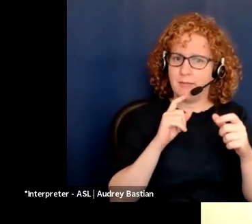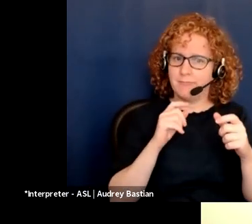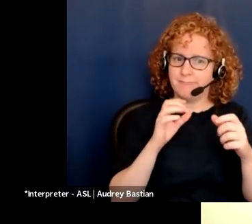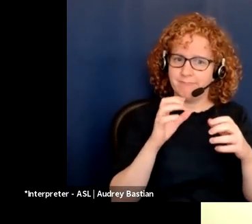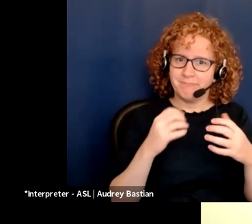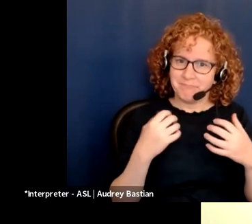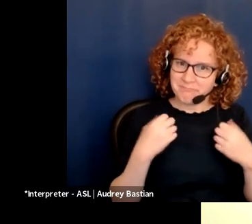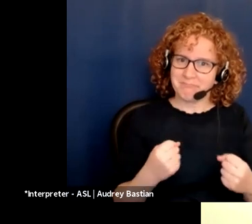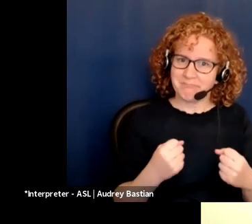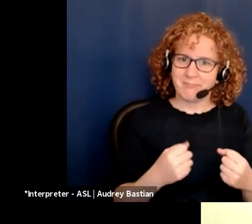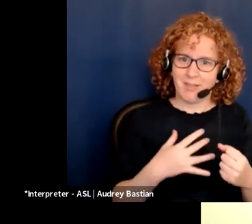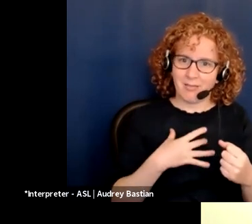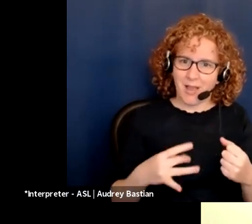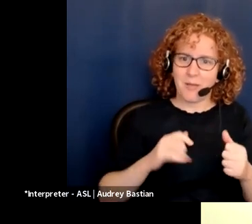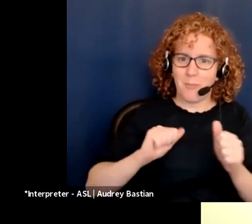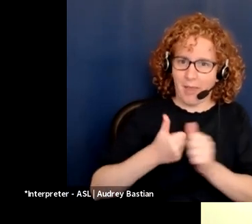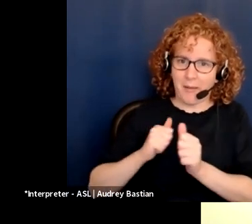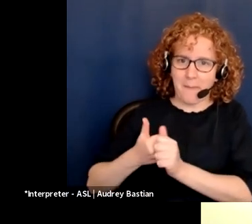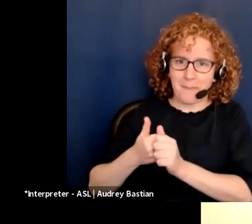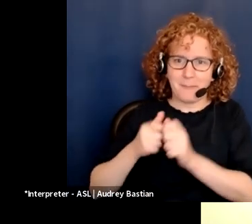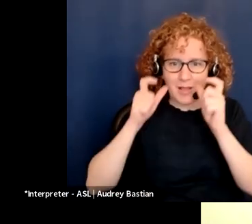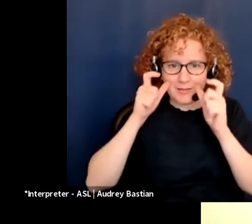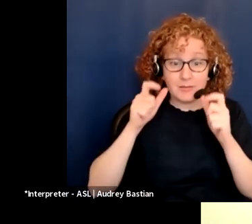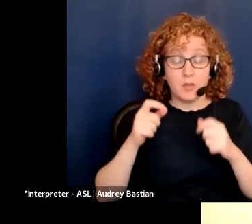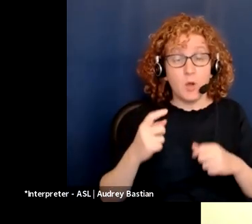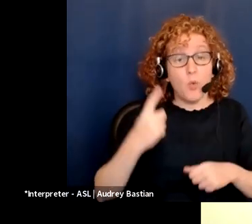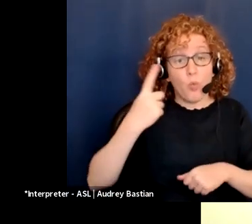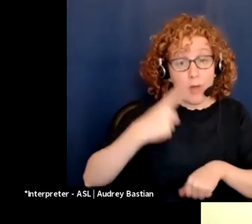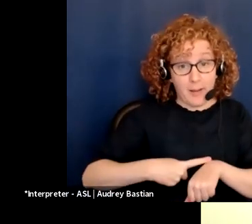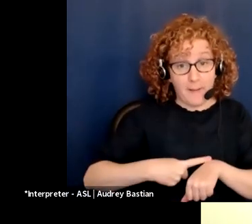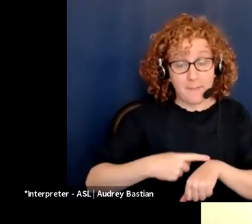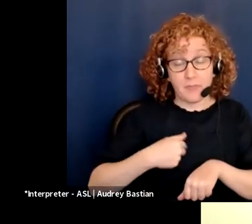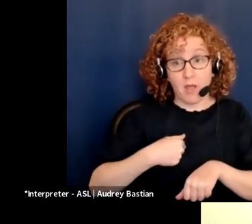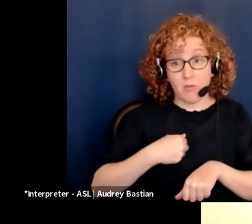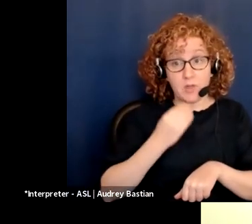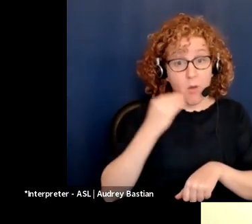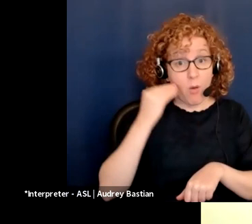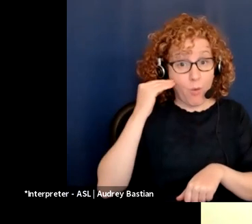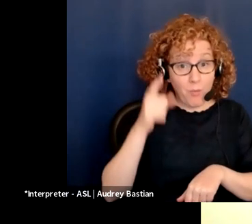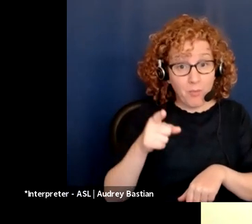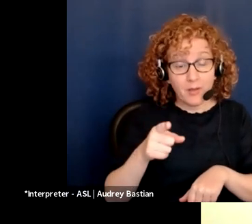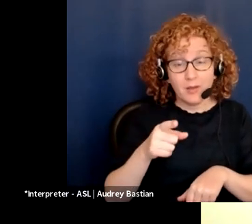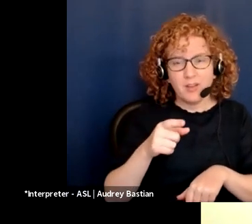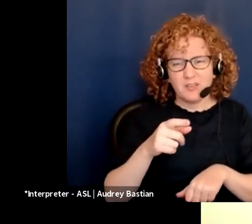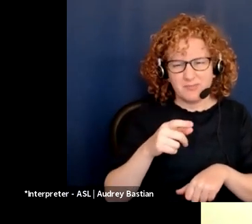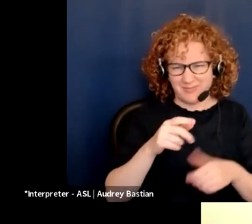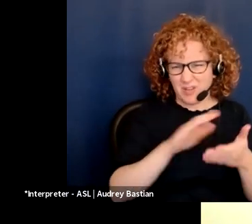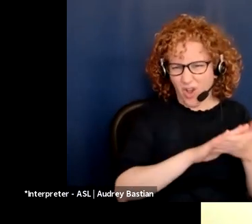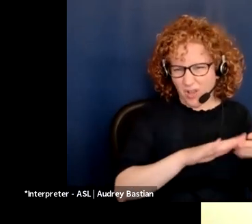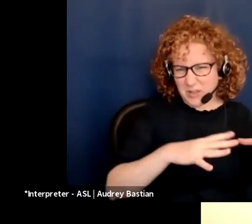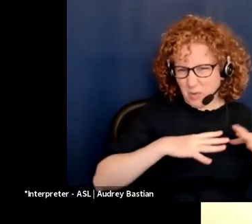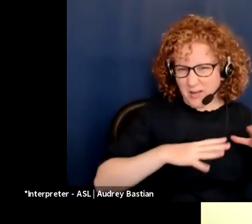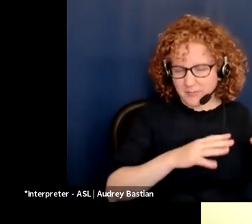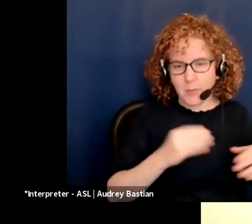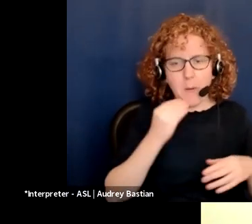pin of backup glasses. So one time when I was at home from college on a break, and